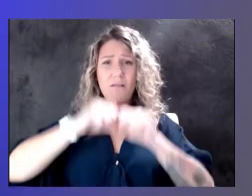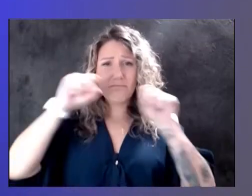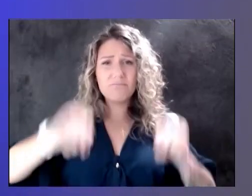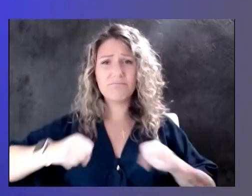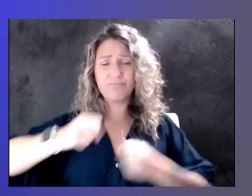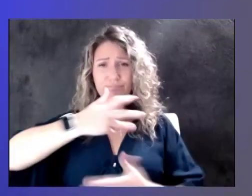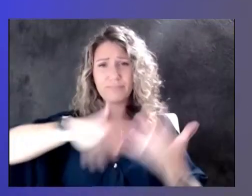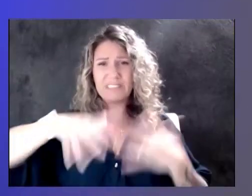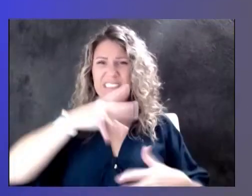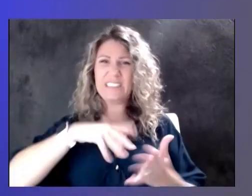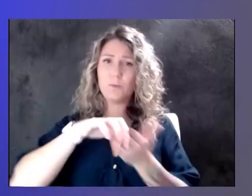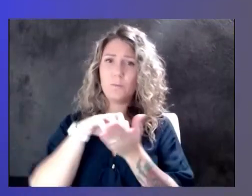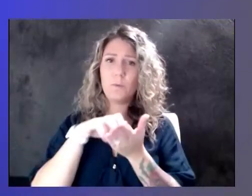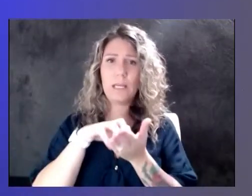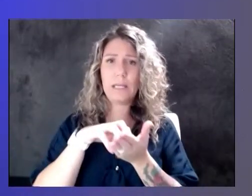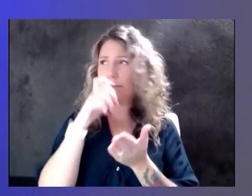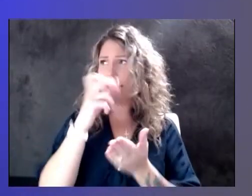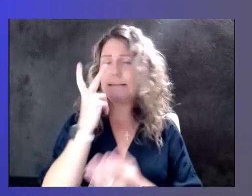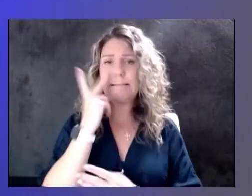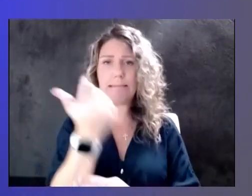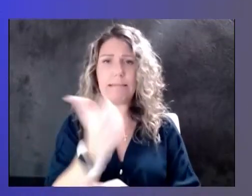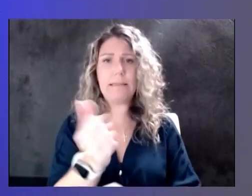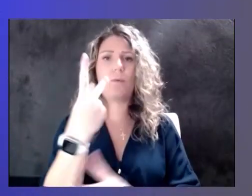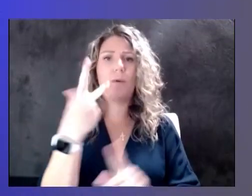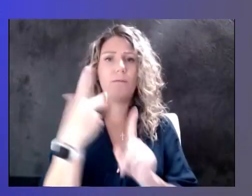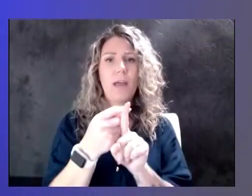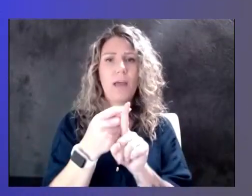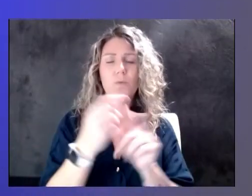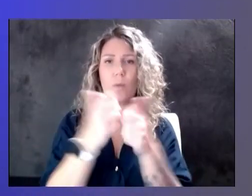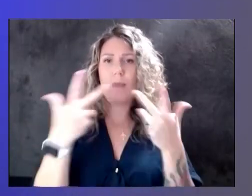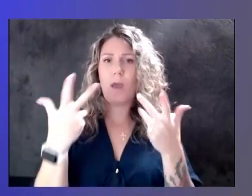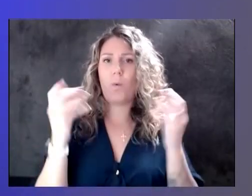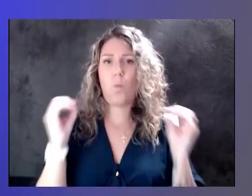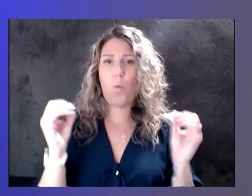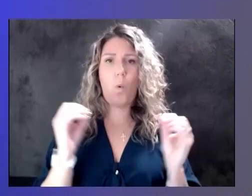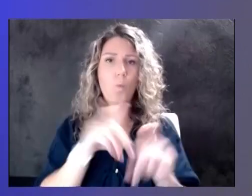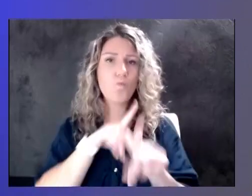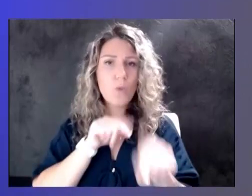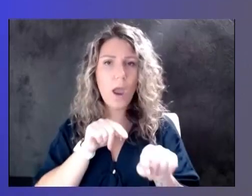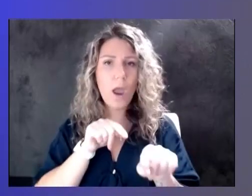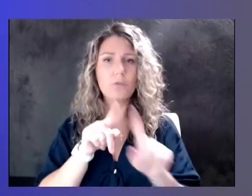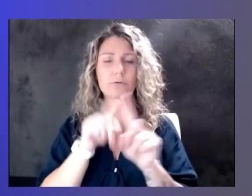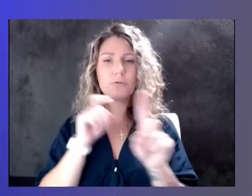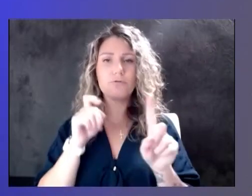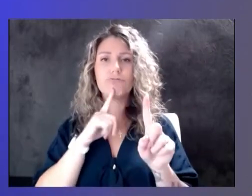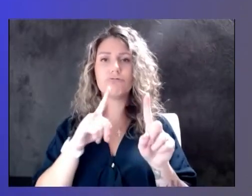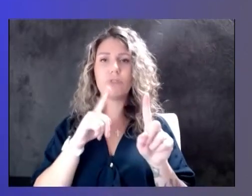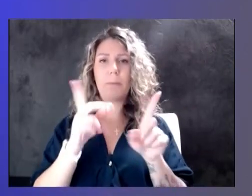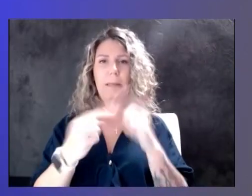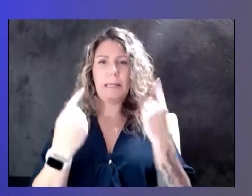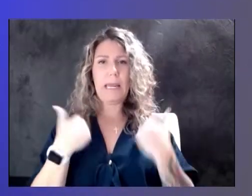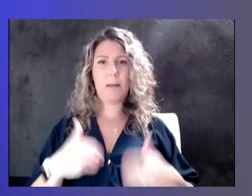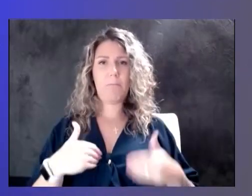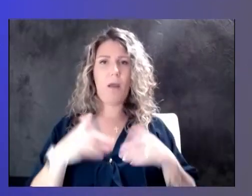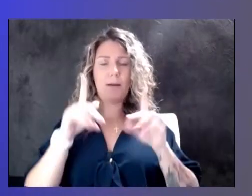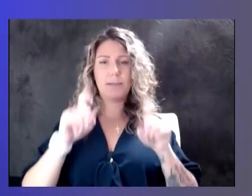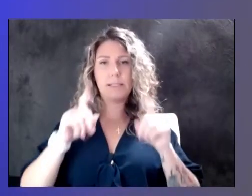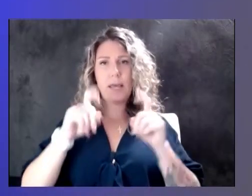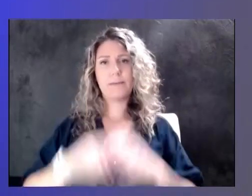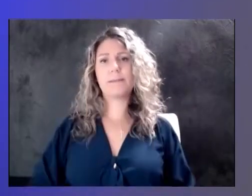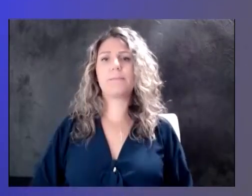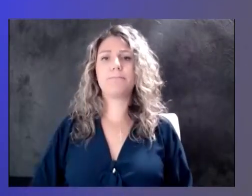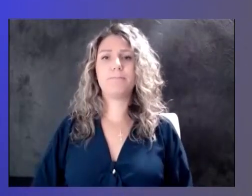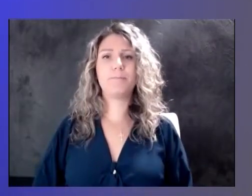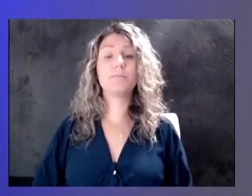that was vaccinated and had no reaction by, an antibody test. But some people